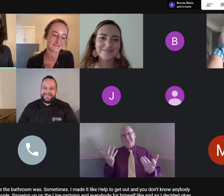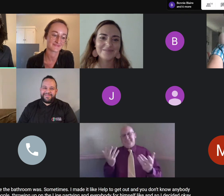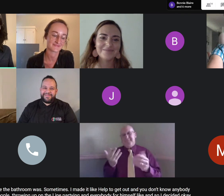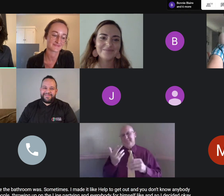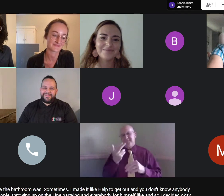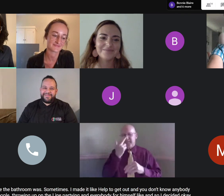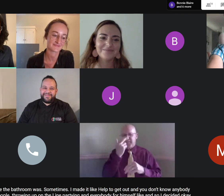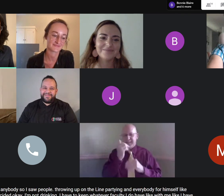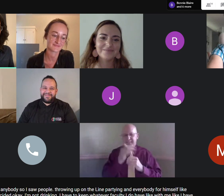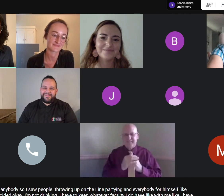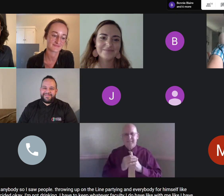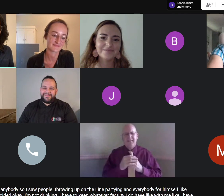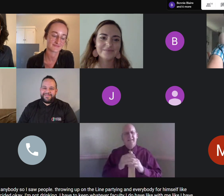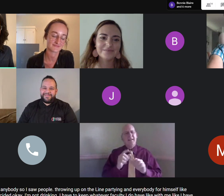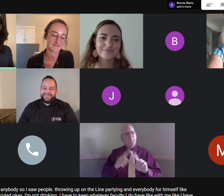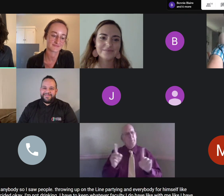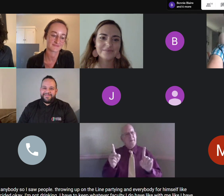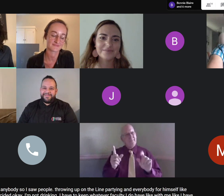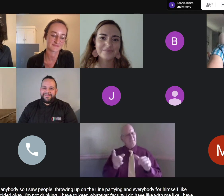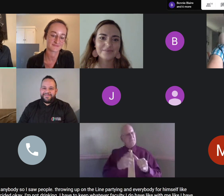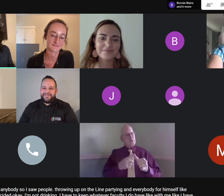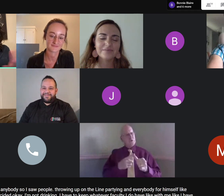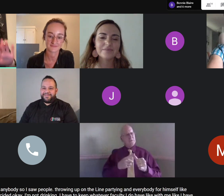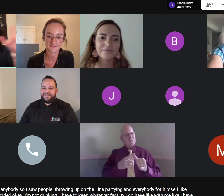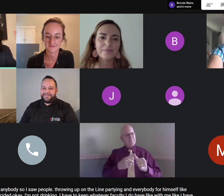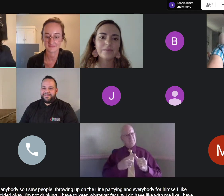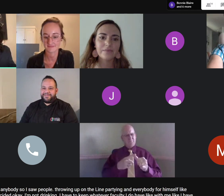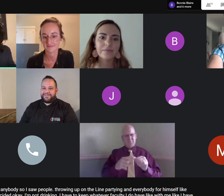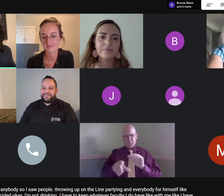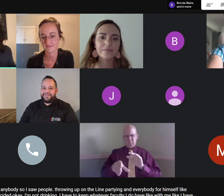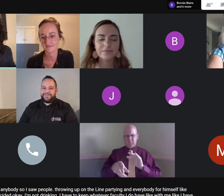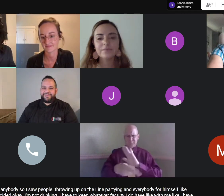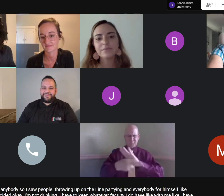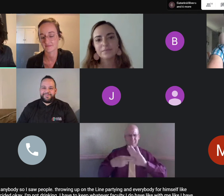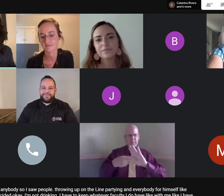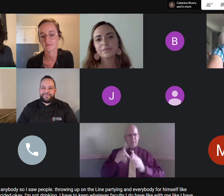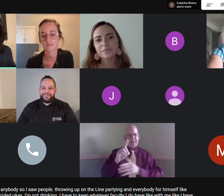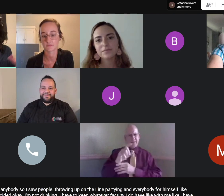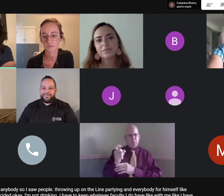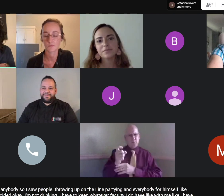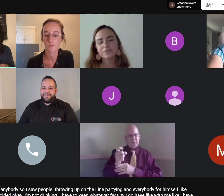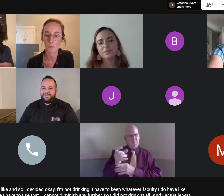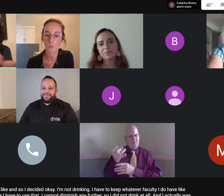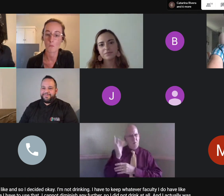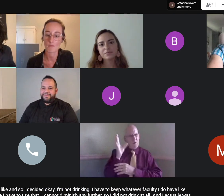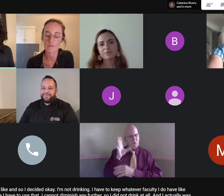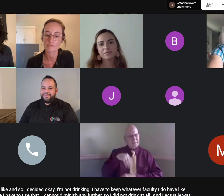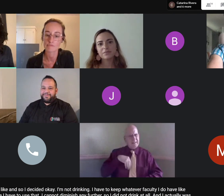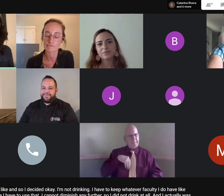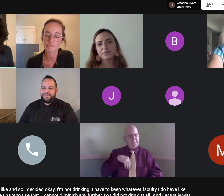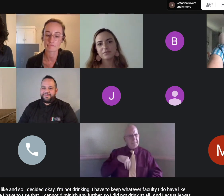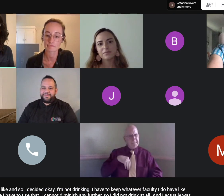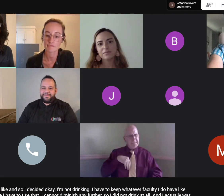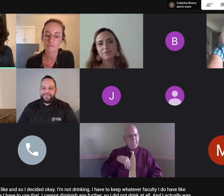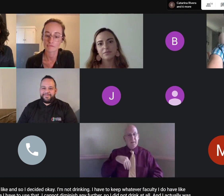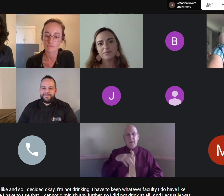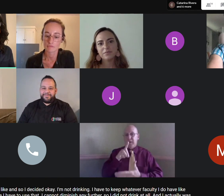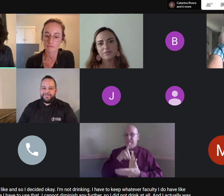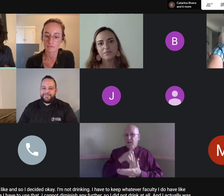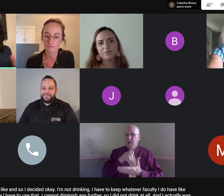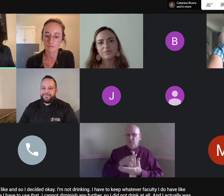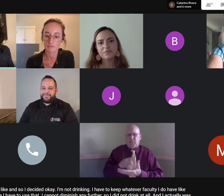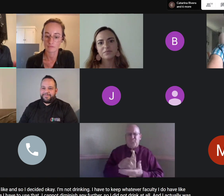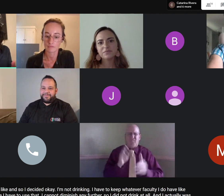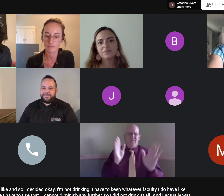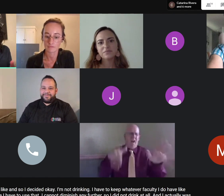But it was really hard when I was first diagnosed. There's no information on the progression. The doctors didn't have good bedside manner.